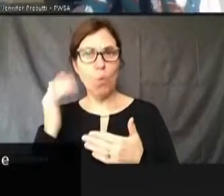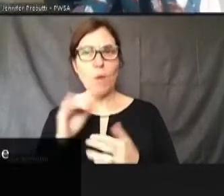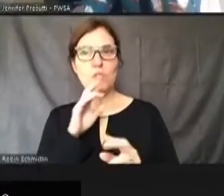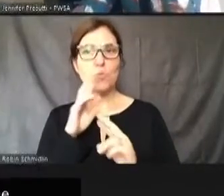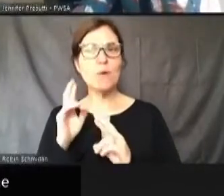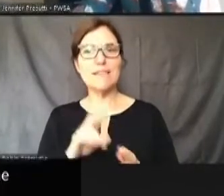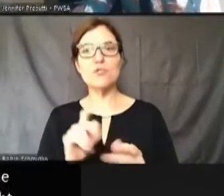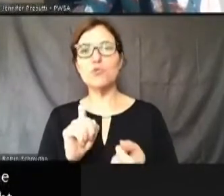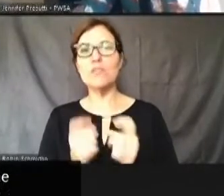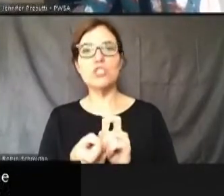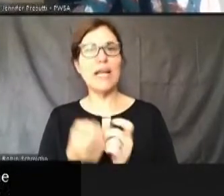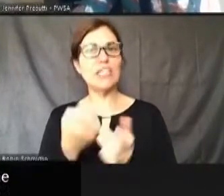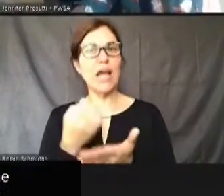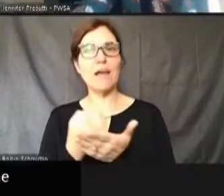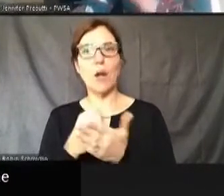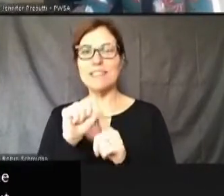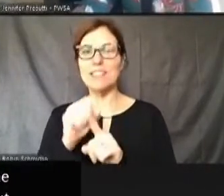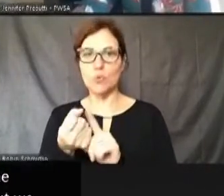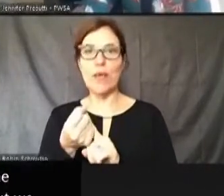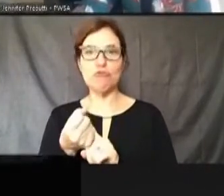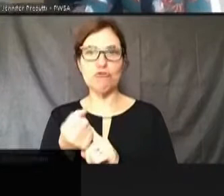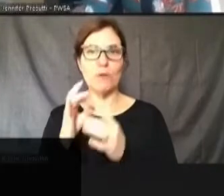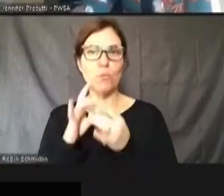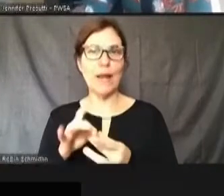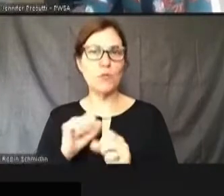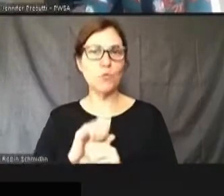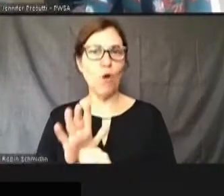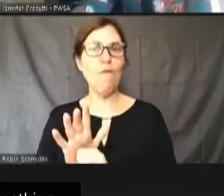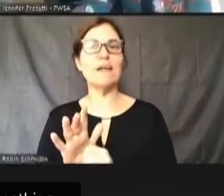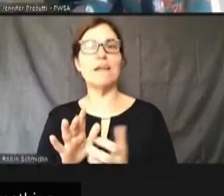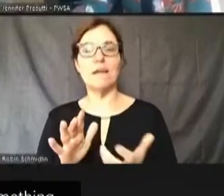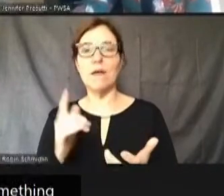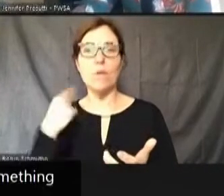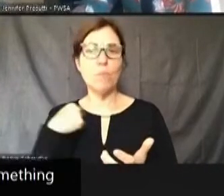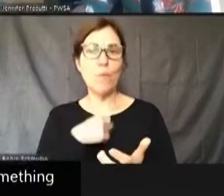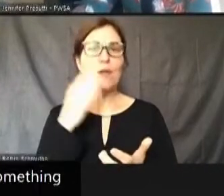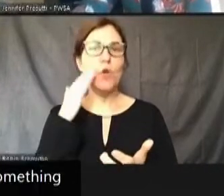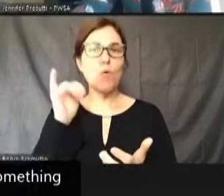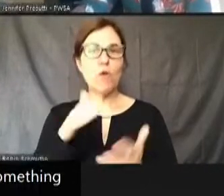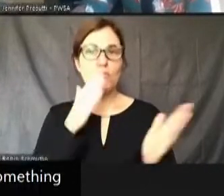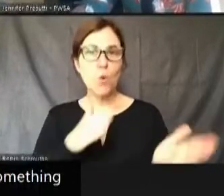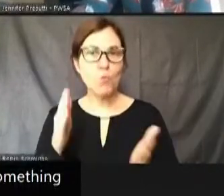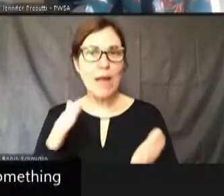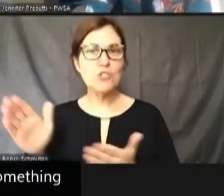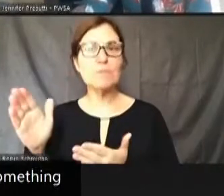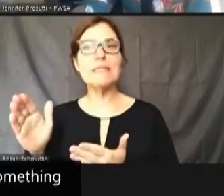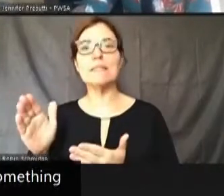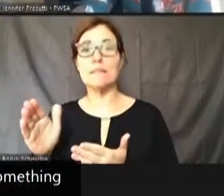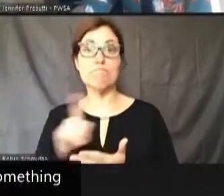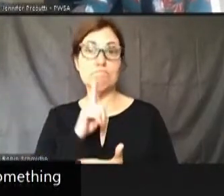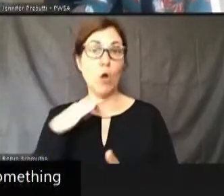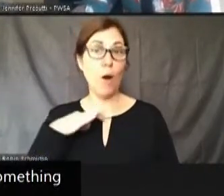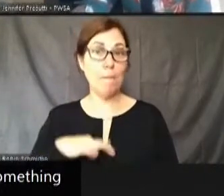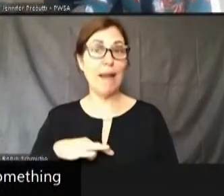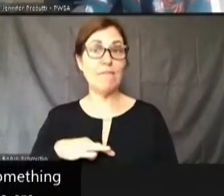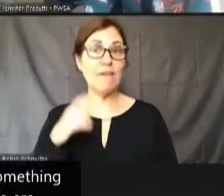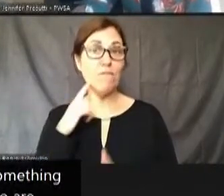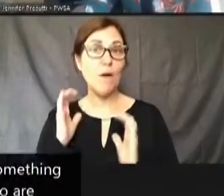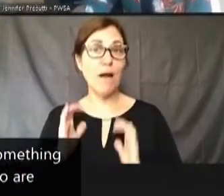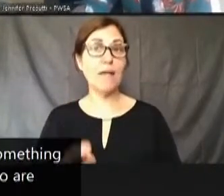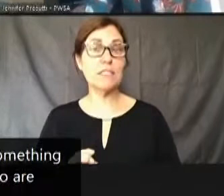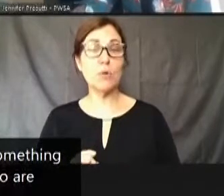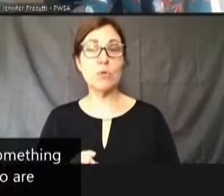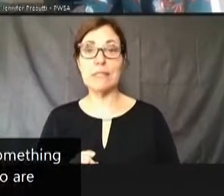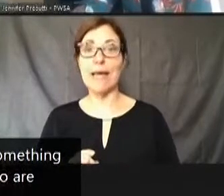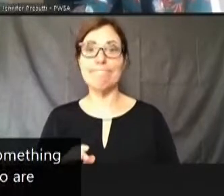to COVID-19. But we believe that these arrangements are something that are, you know, a benefit to customers who are having a difficult